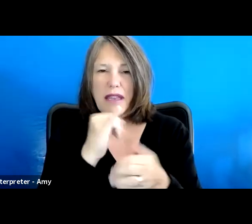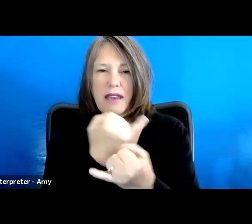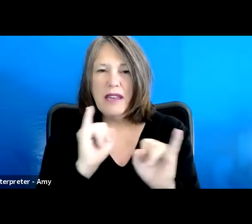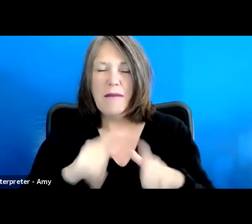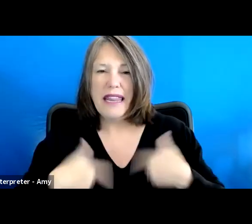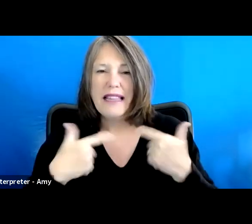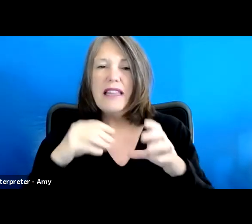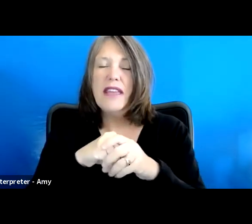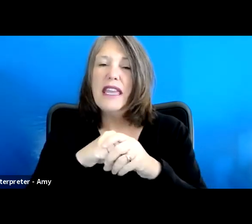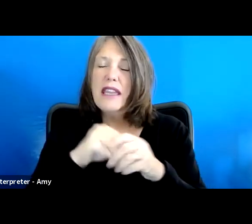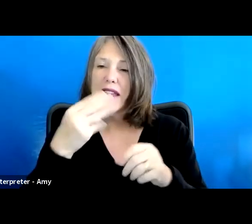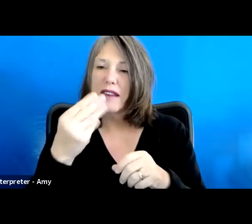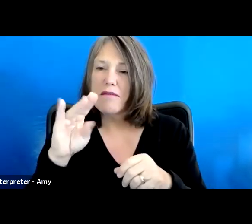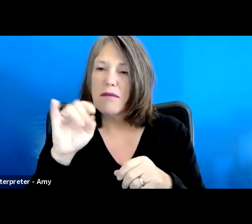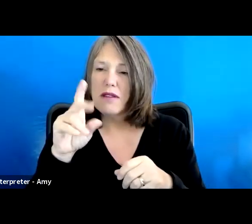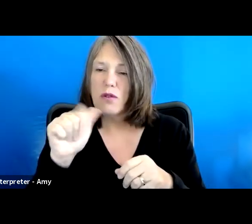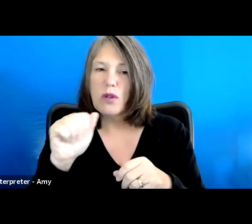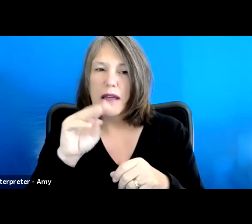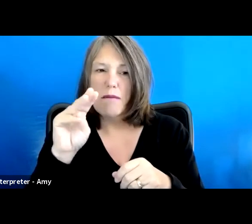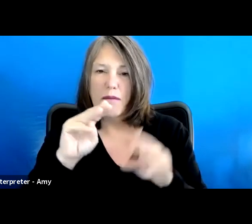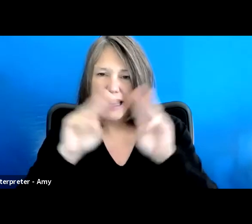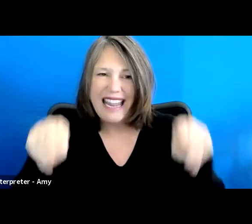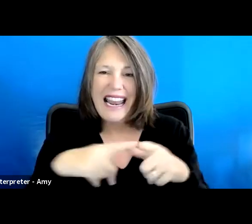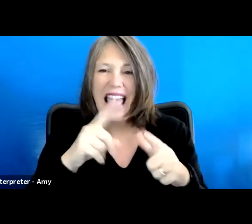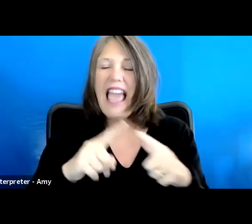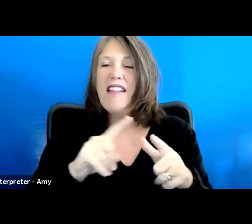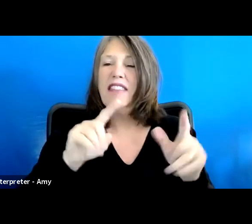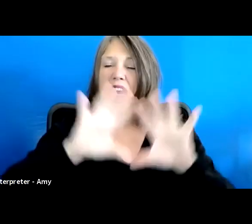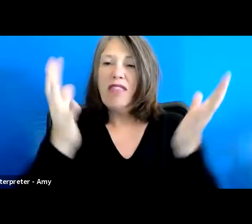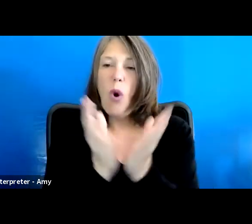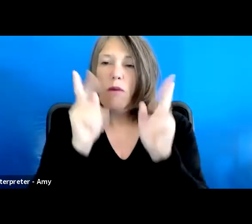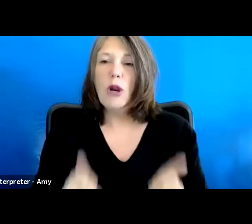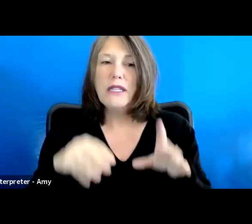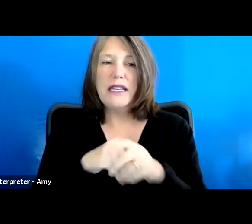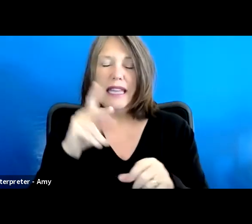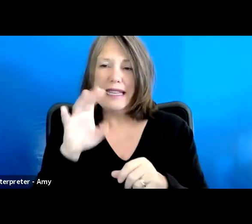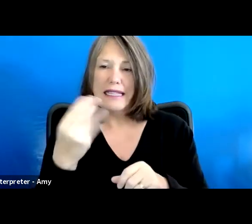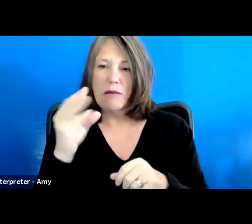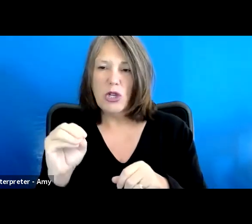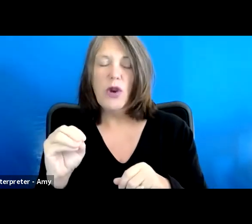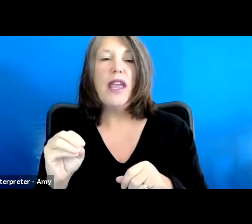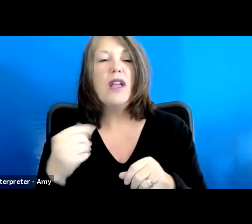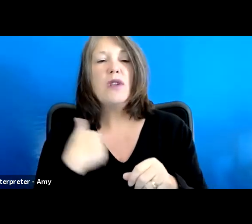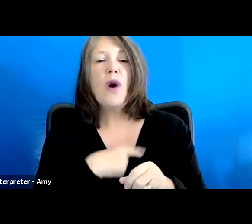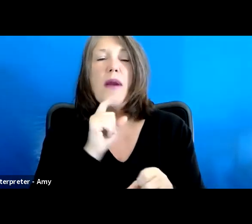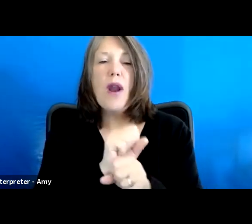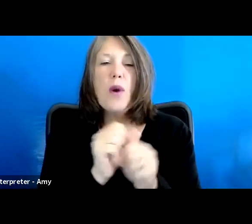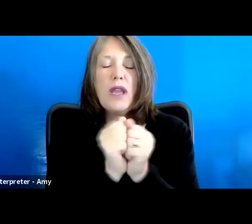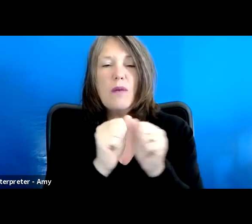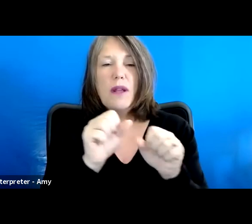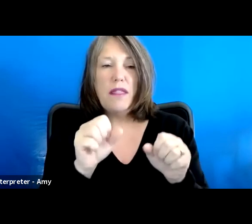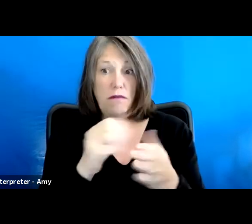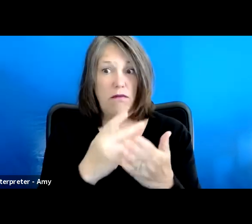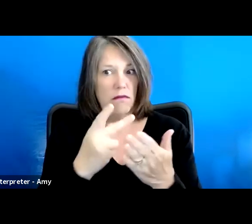Kansas City, Missouri. And then in phase 2, which is the phase we're currently in, we are working with the Ability Center in